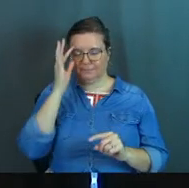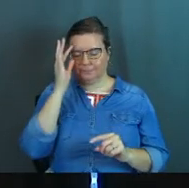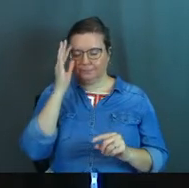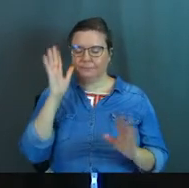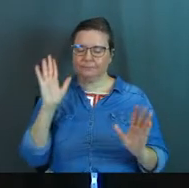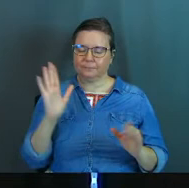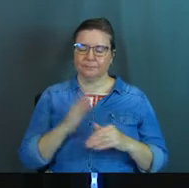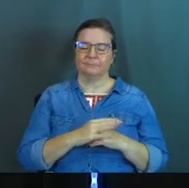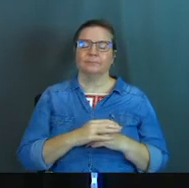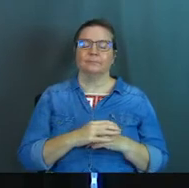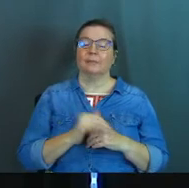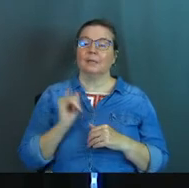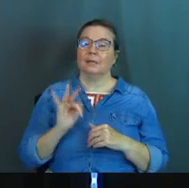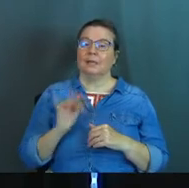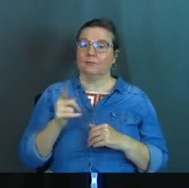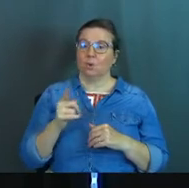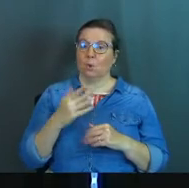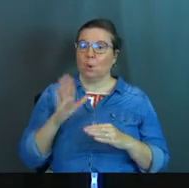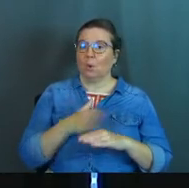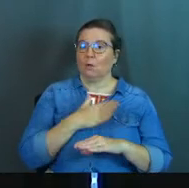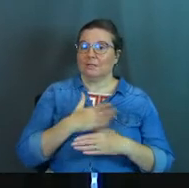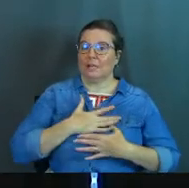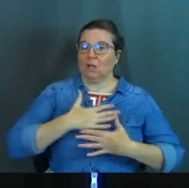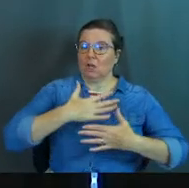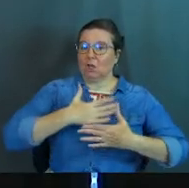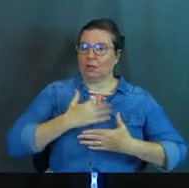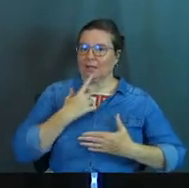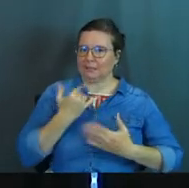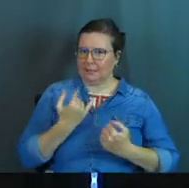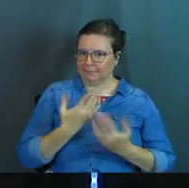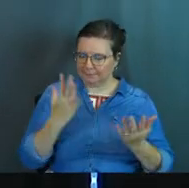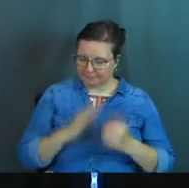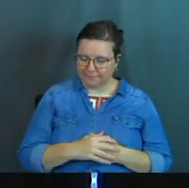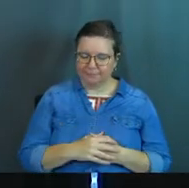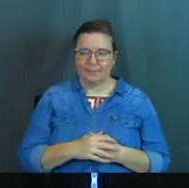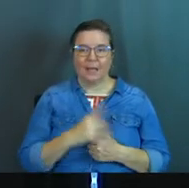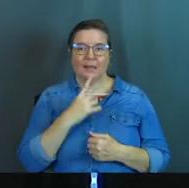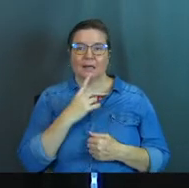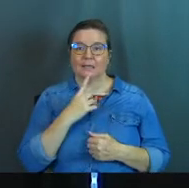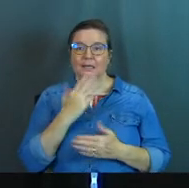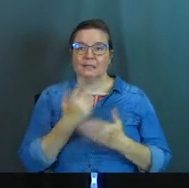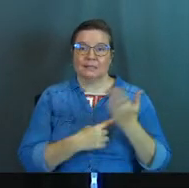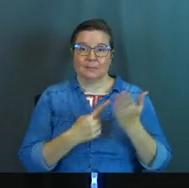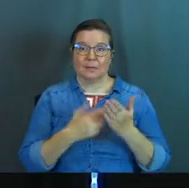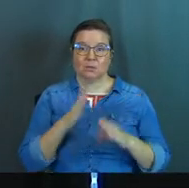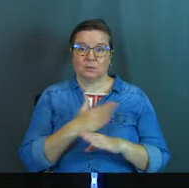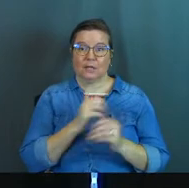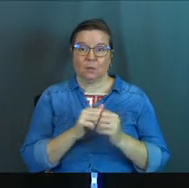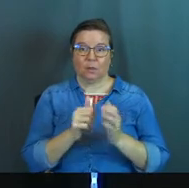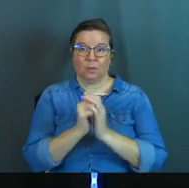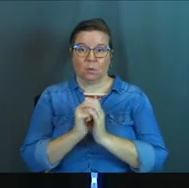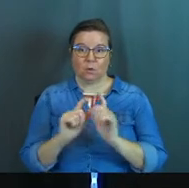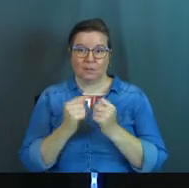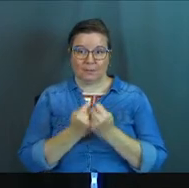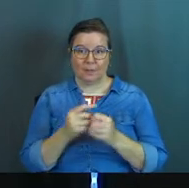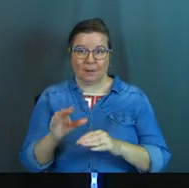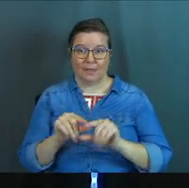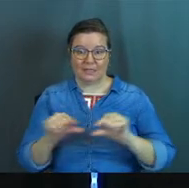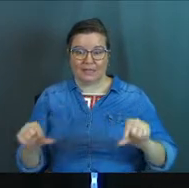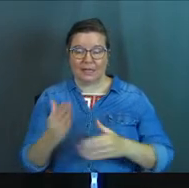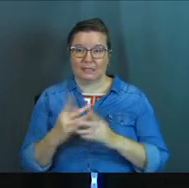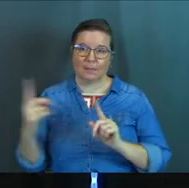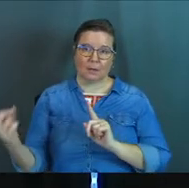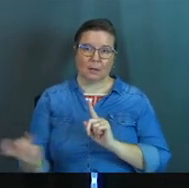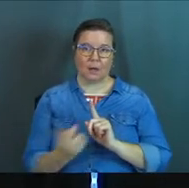So if you're a singer, let's say, in the audience today, and let's say that sometimes you sing with our worship team on the stage, and